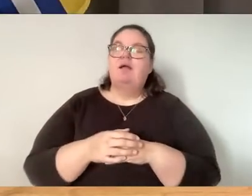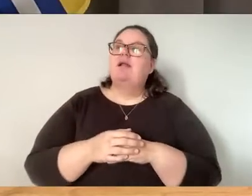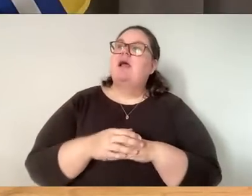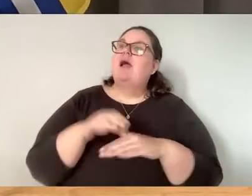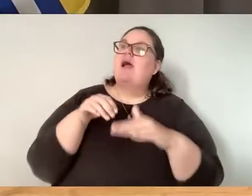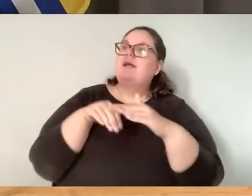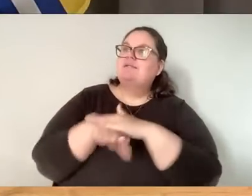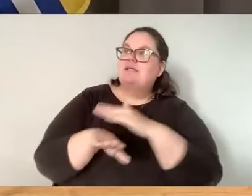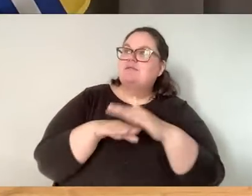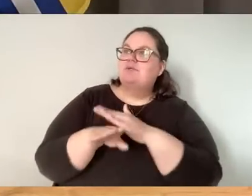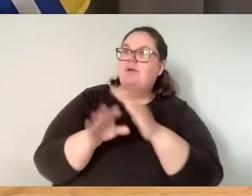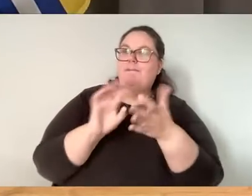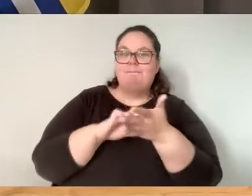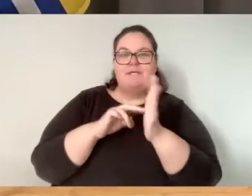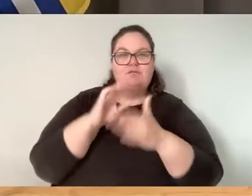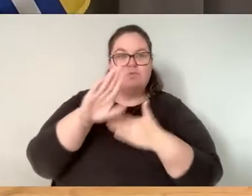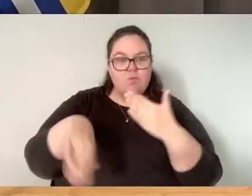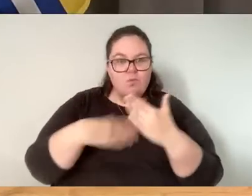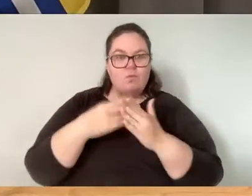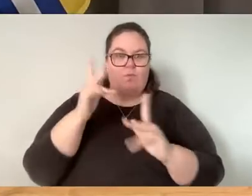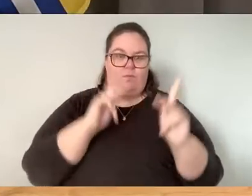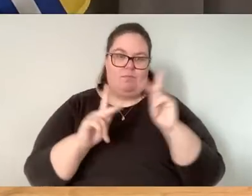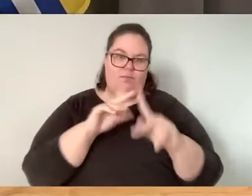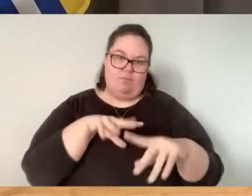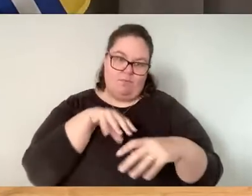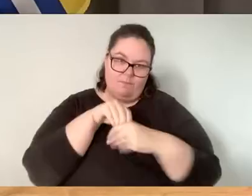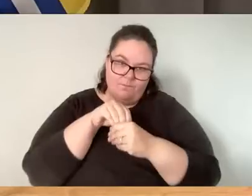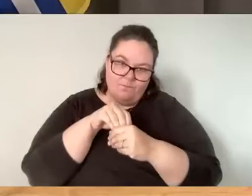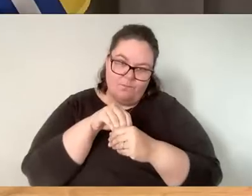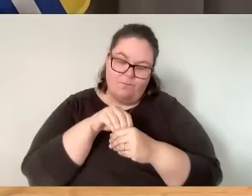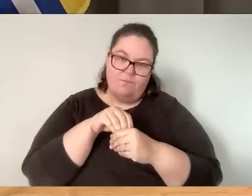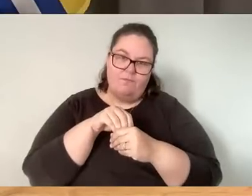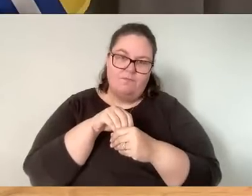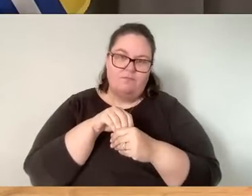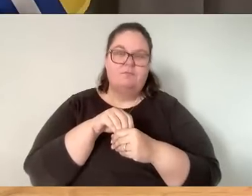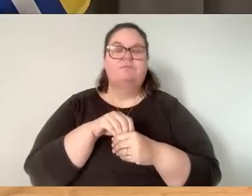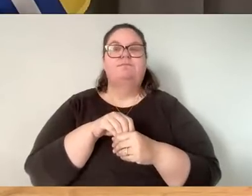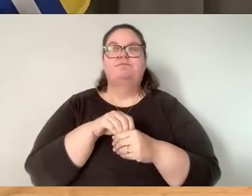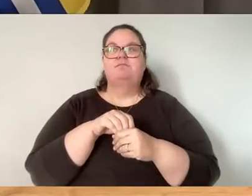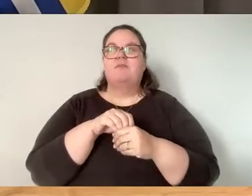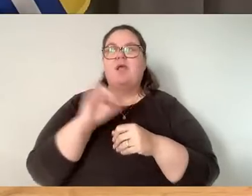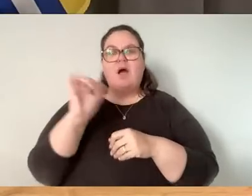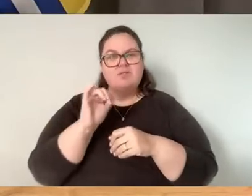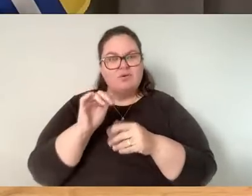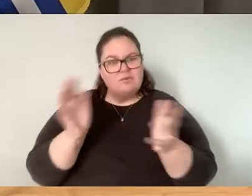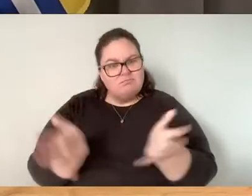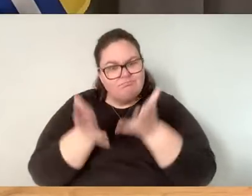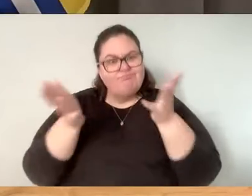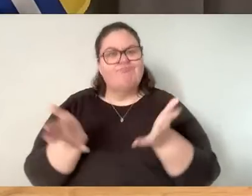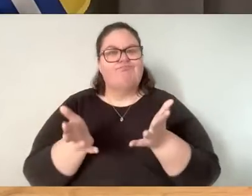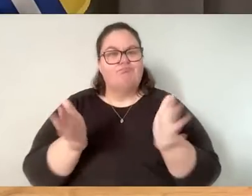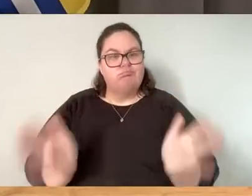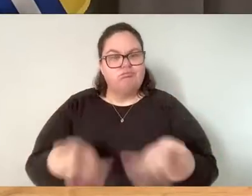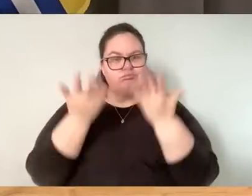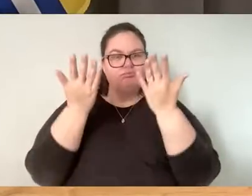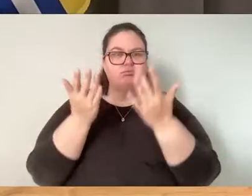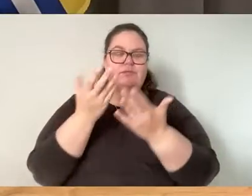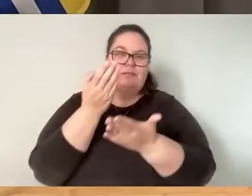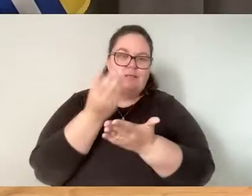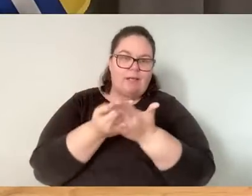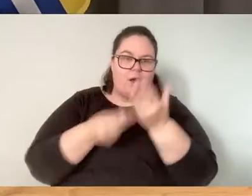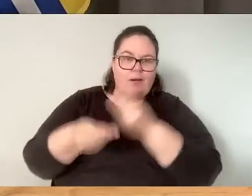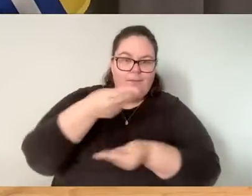can participate fully. Accessibility can also stimulate local economies, encourage tourism, and reinforce